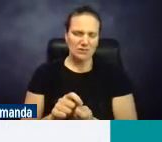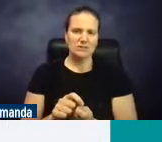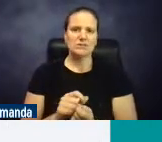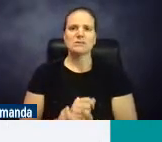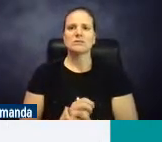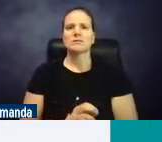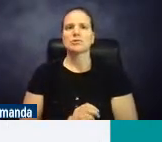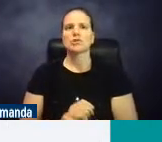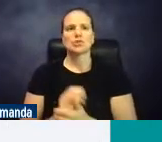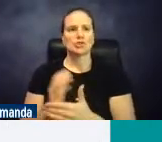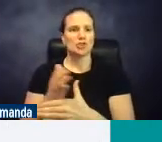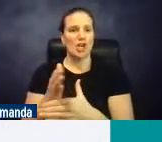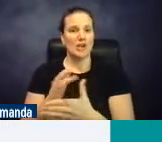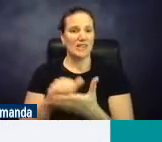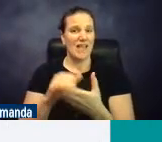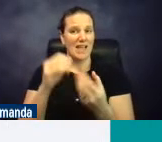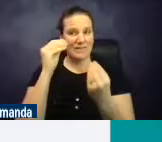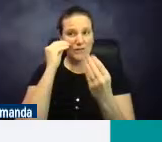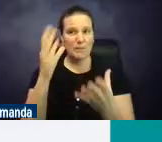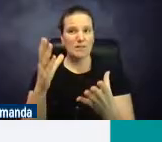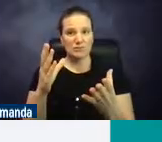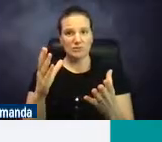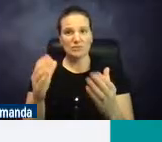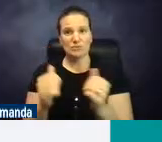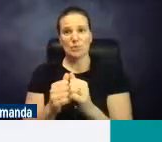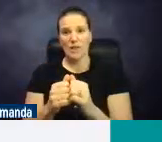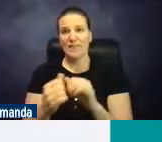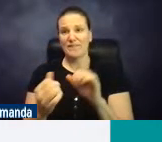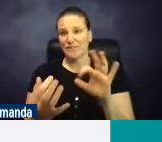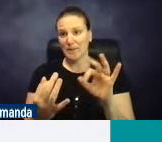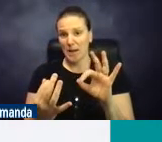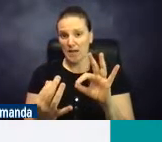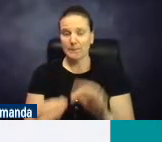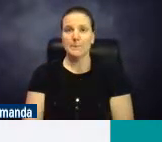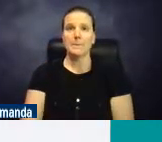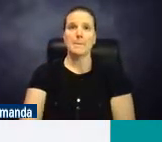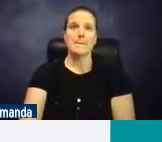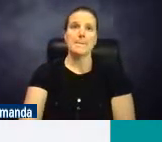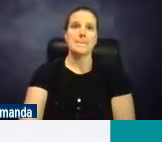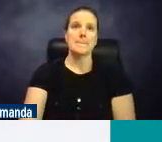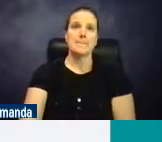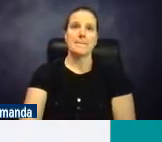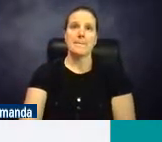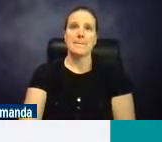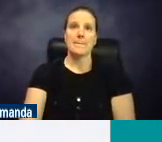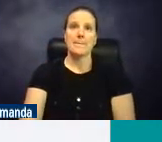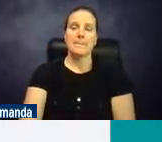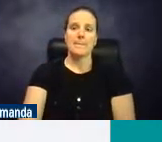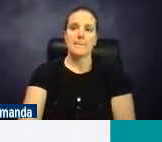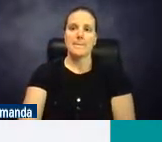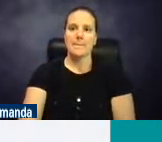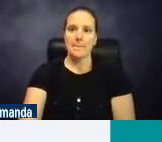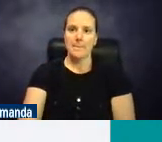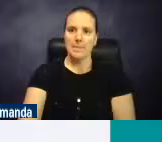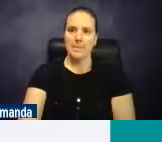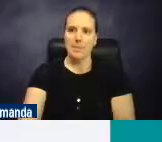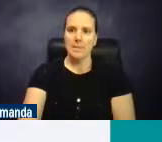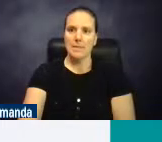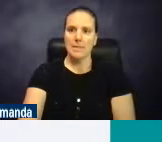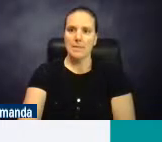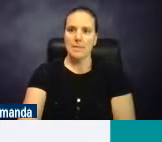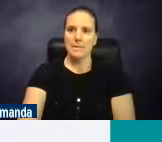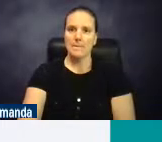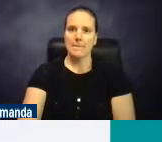and sharing that information along the way for the feedback. Another perspective on the Washington shoreline, this would be